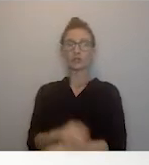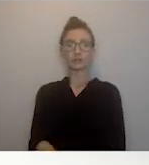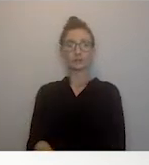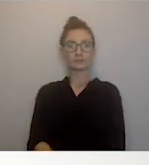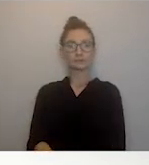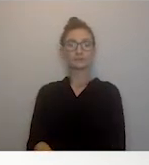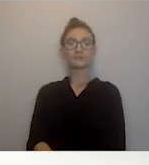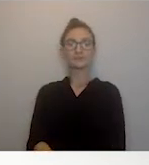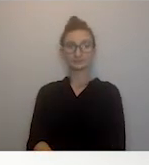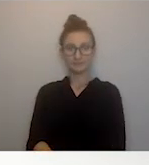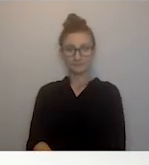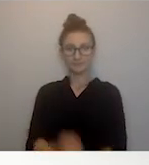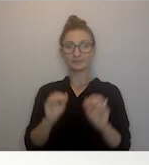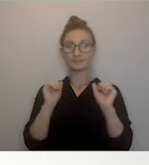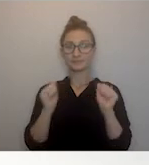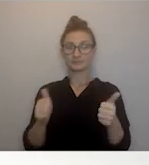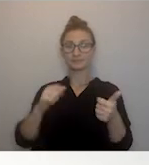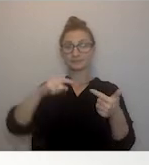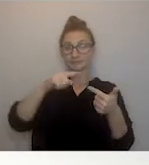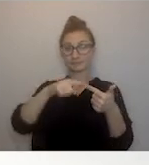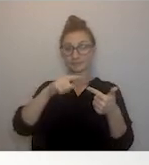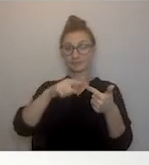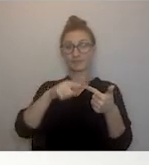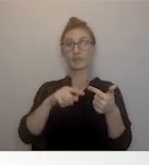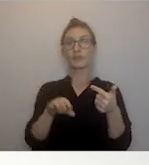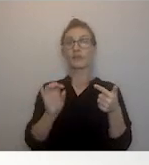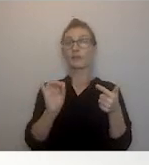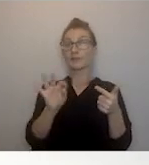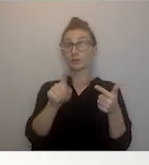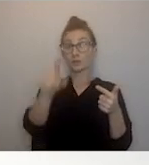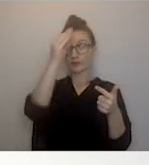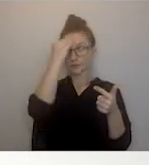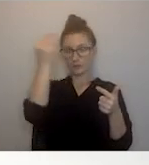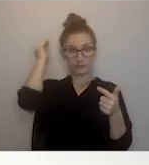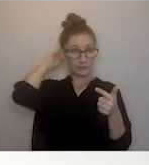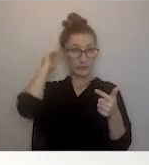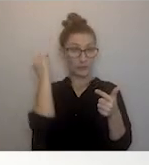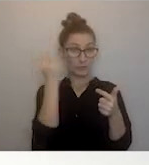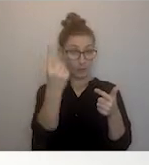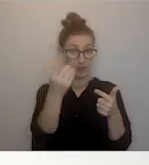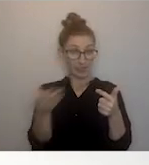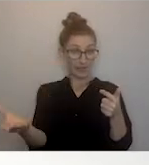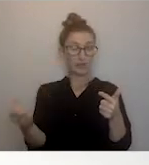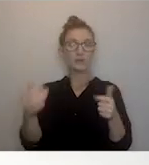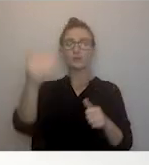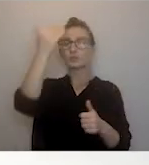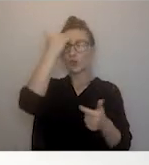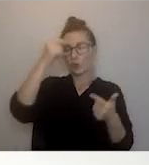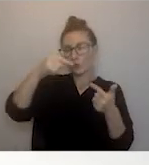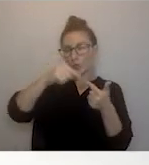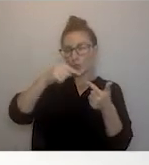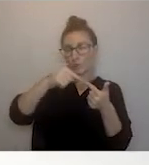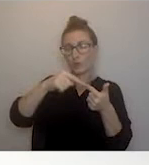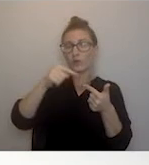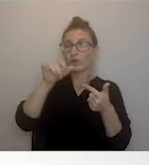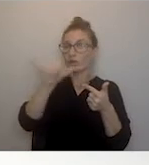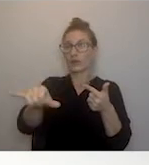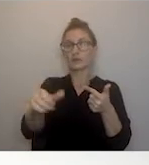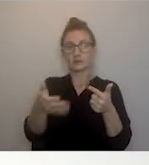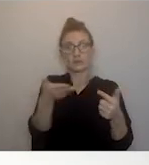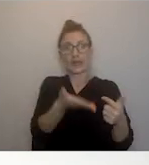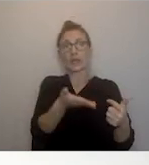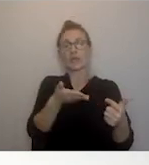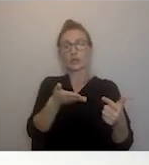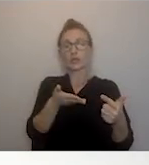anymore. So yes, social determinants of health, it's really important. If you take anything away, know that those exist, and